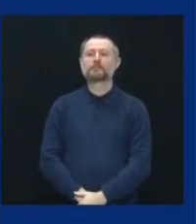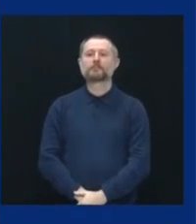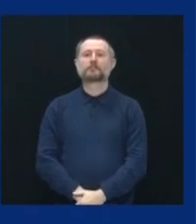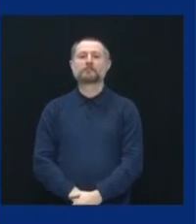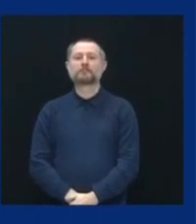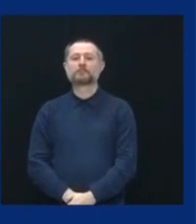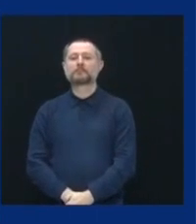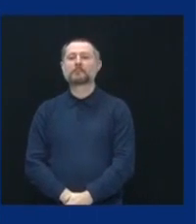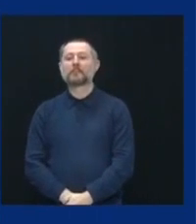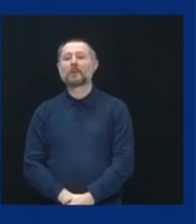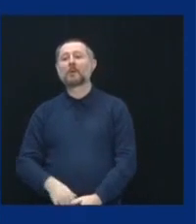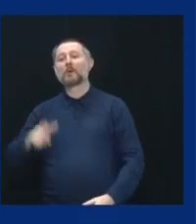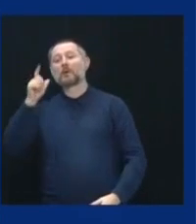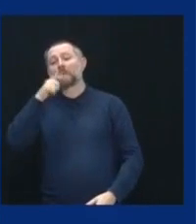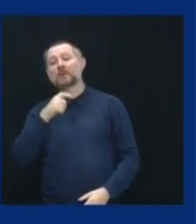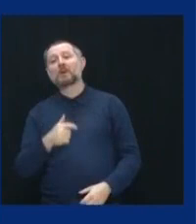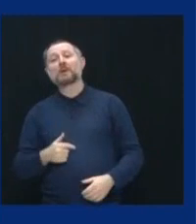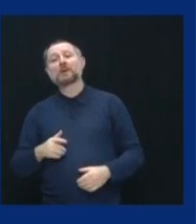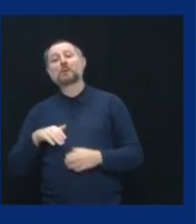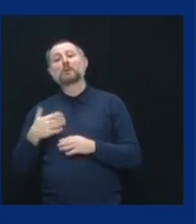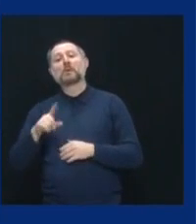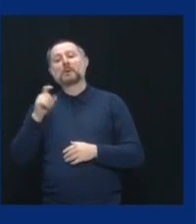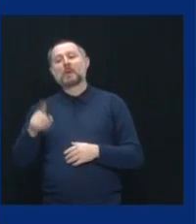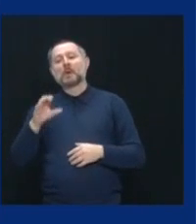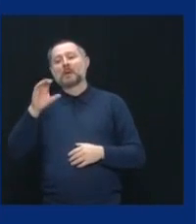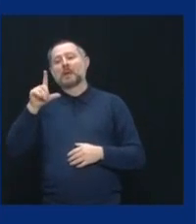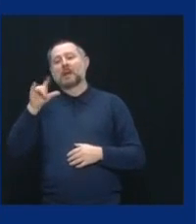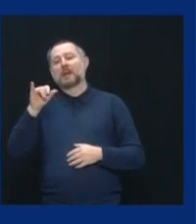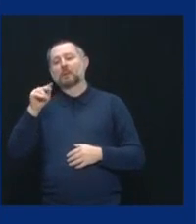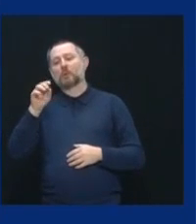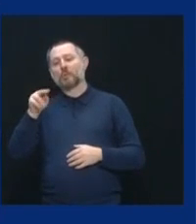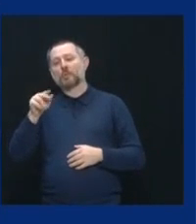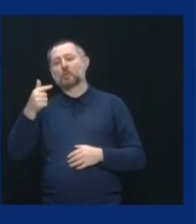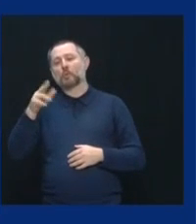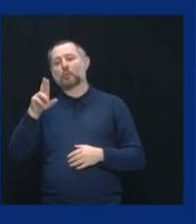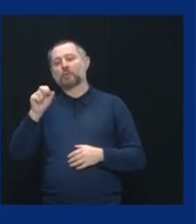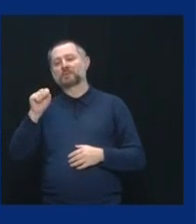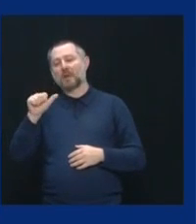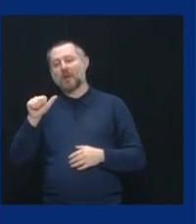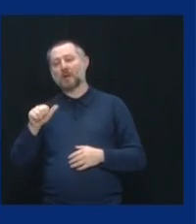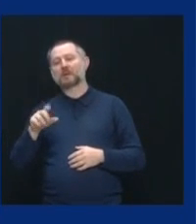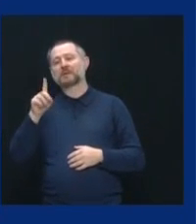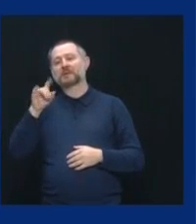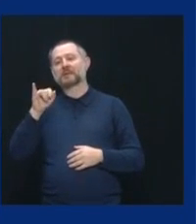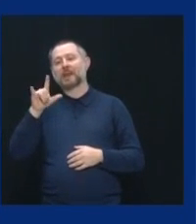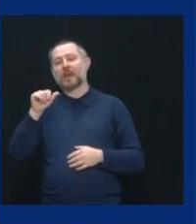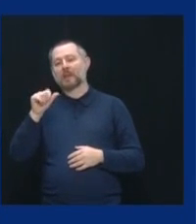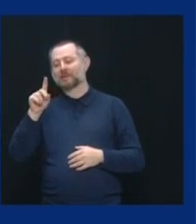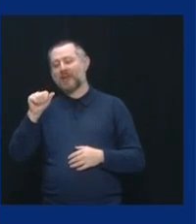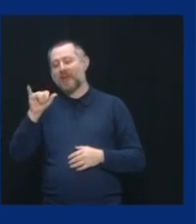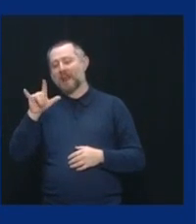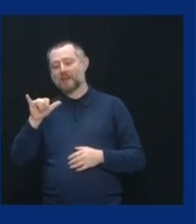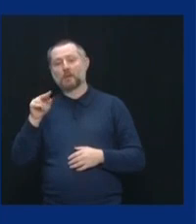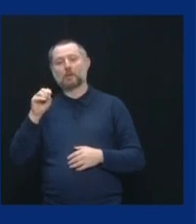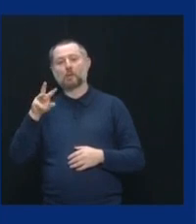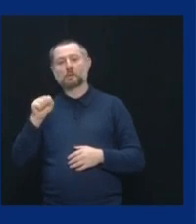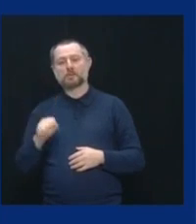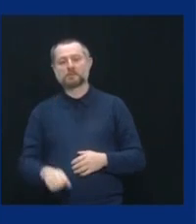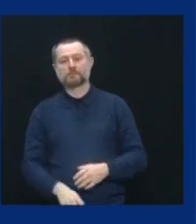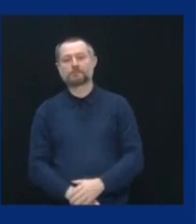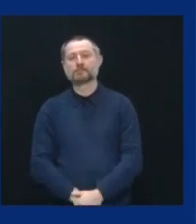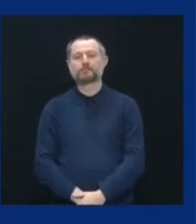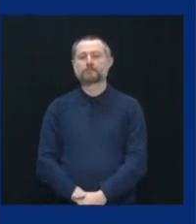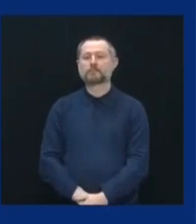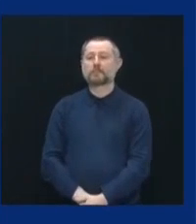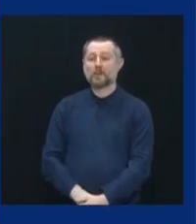Governor, your next question comes from Clayton Gusa from the Daily News. Clayton, your line is now open. Please unmute your microphone.